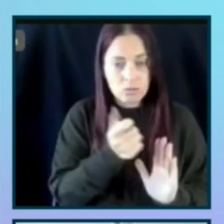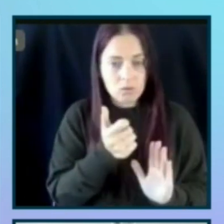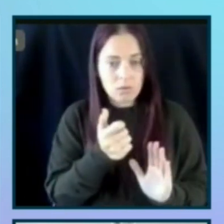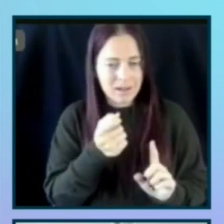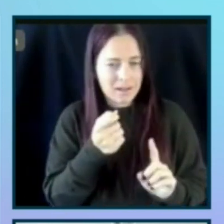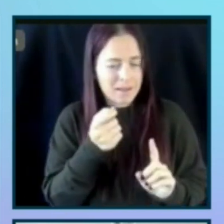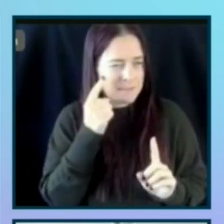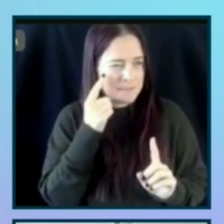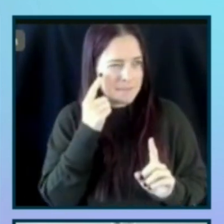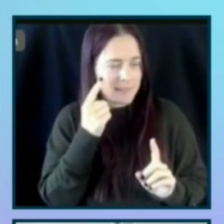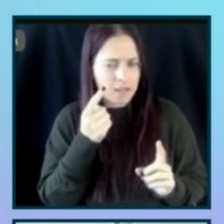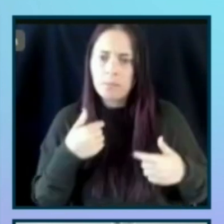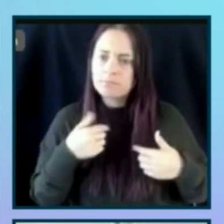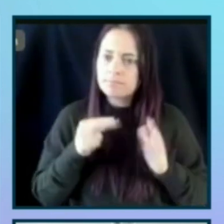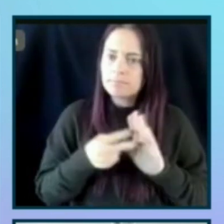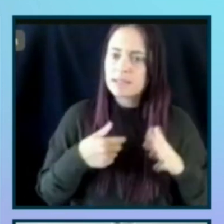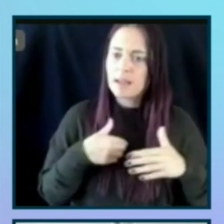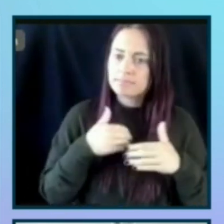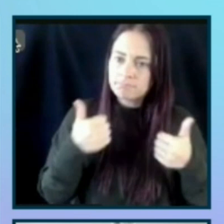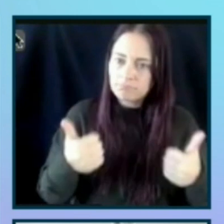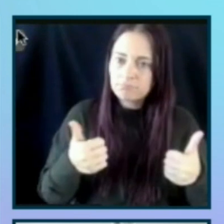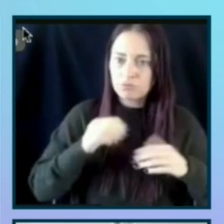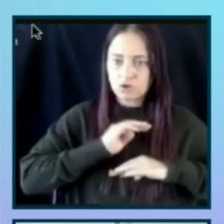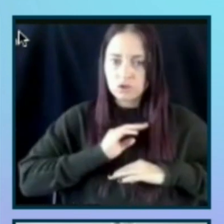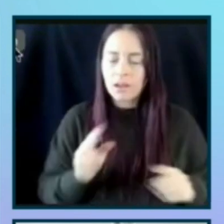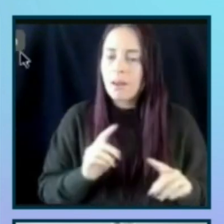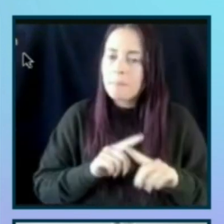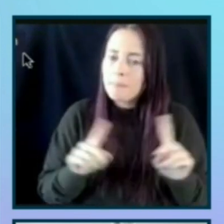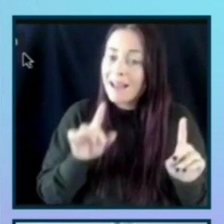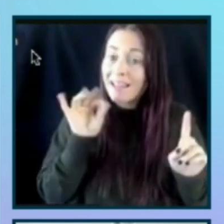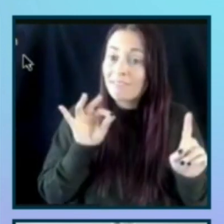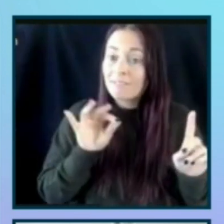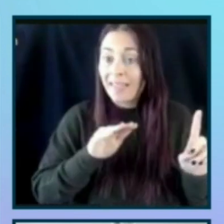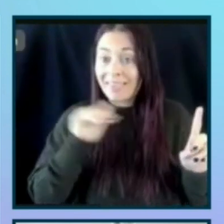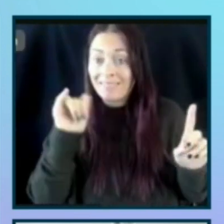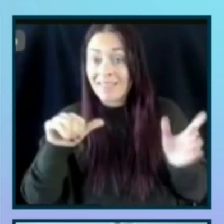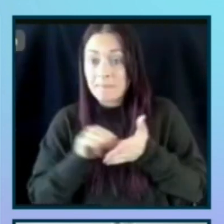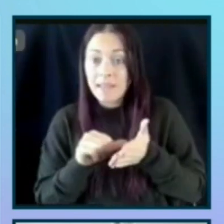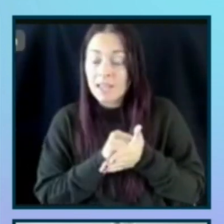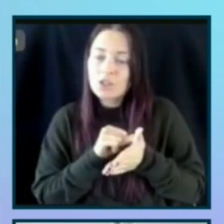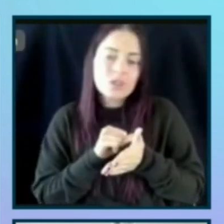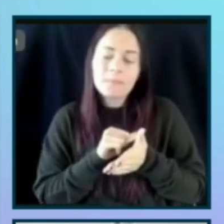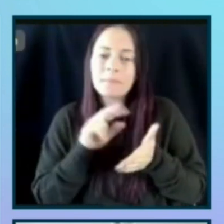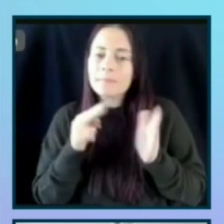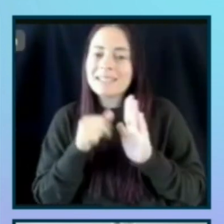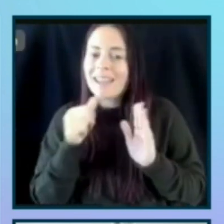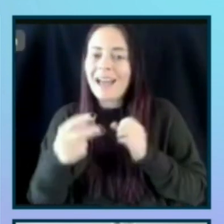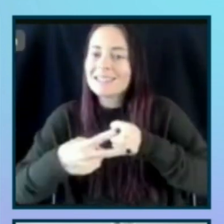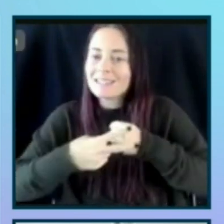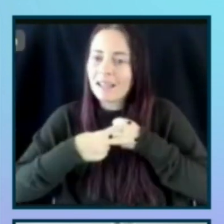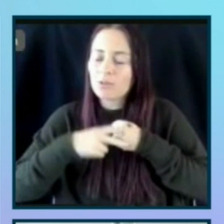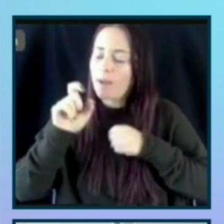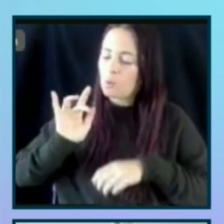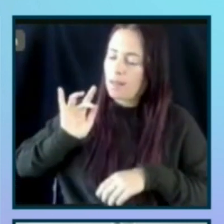done. But if you left, your changes wouldn't have been saved. This was a pretty easy tweak for us because we could just add some